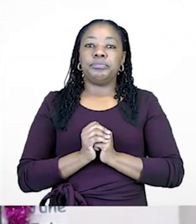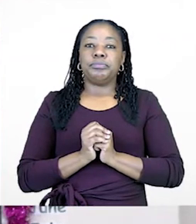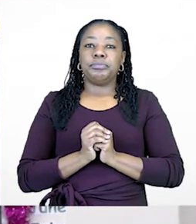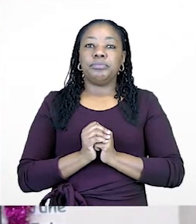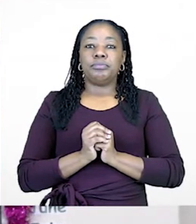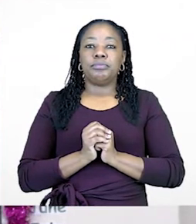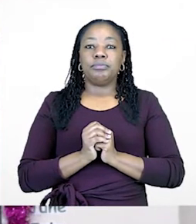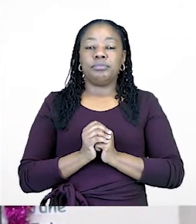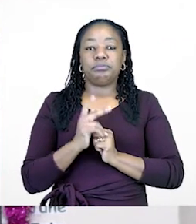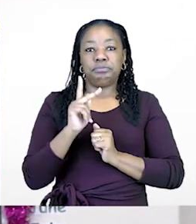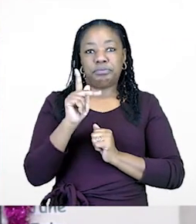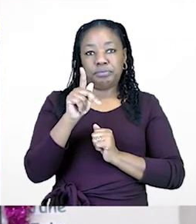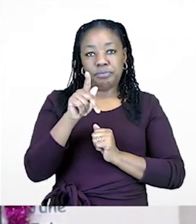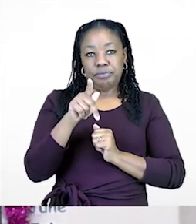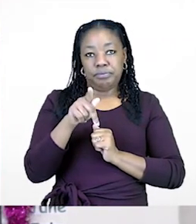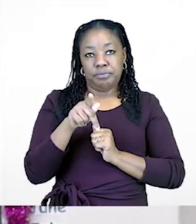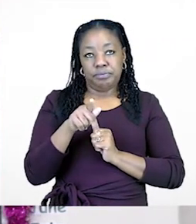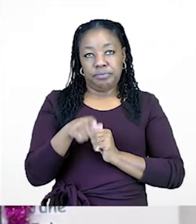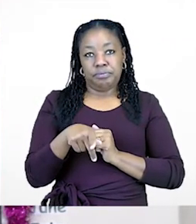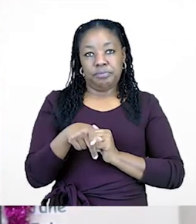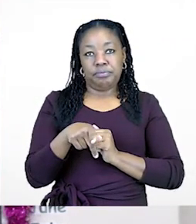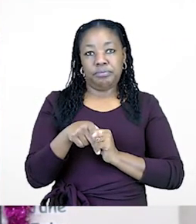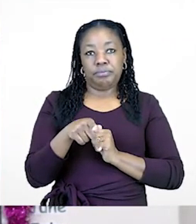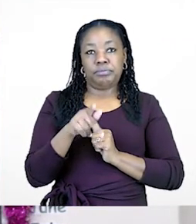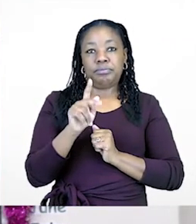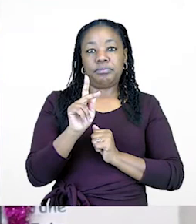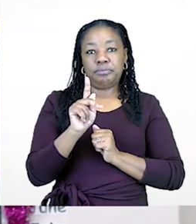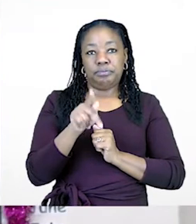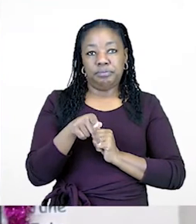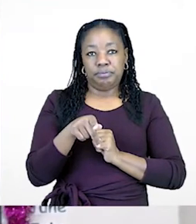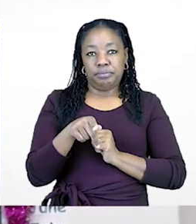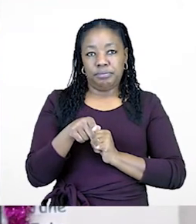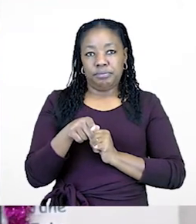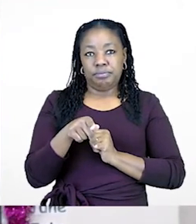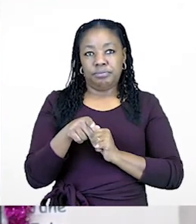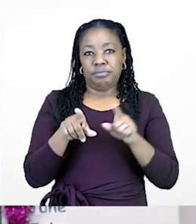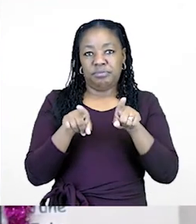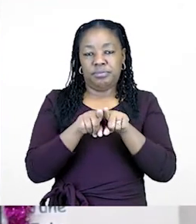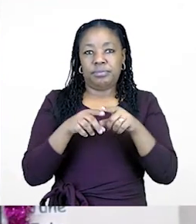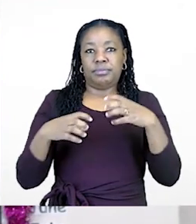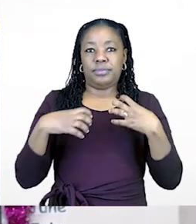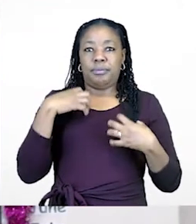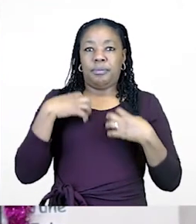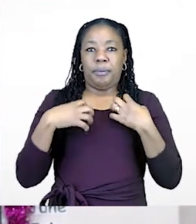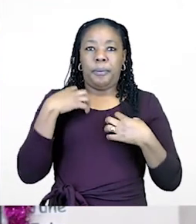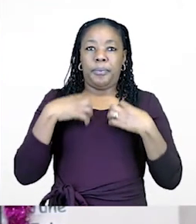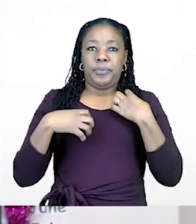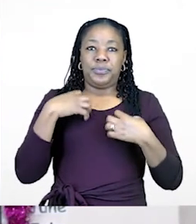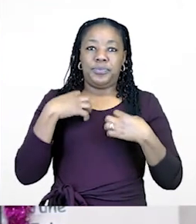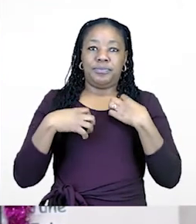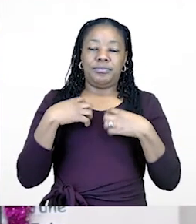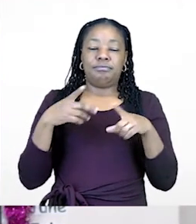that has P in it is the word panda, like the panda bear, the one that is black